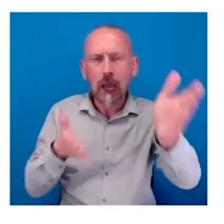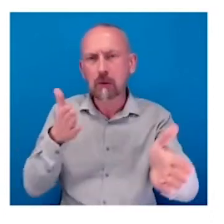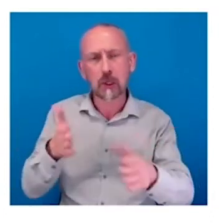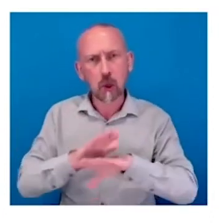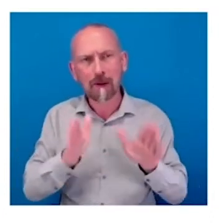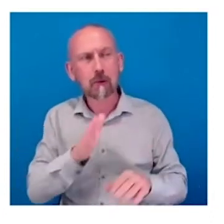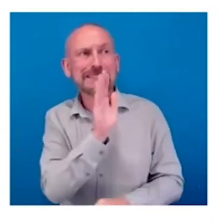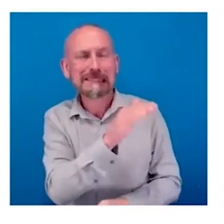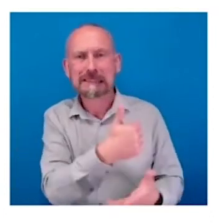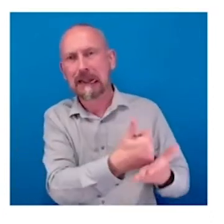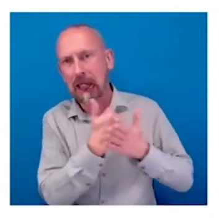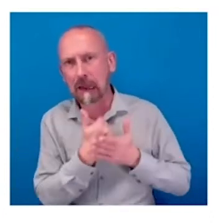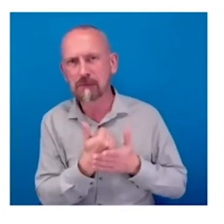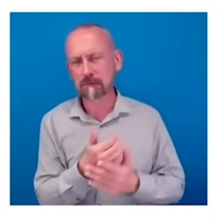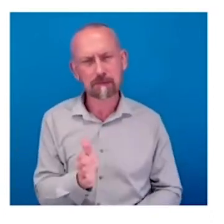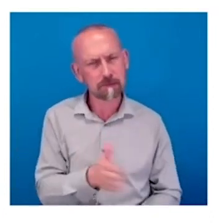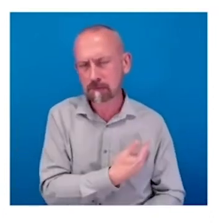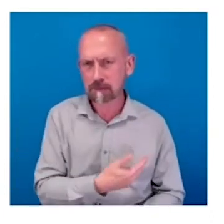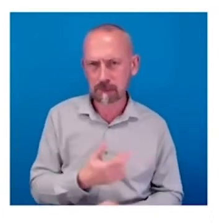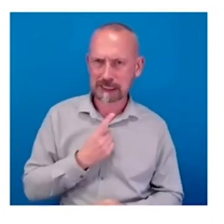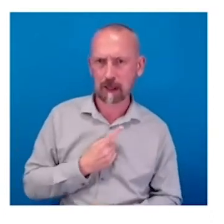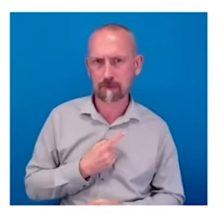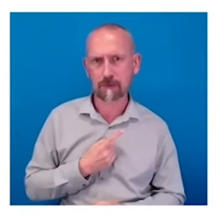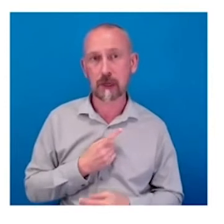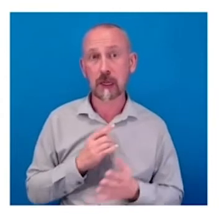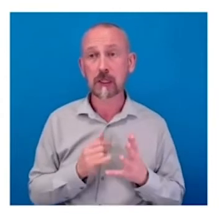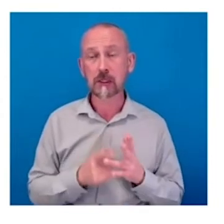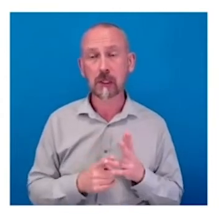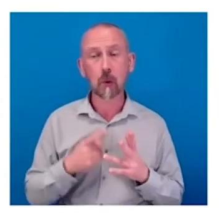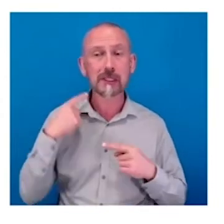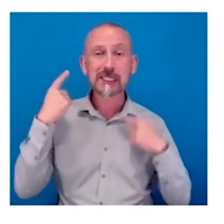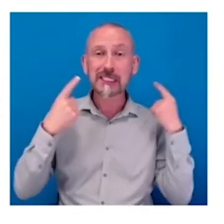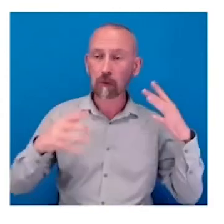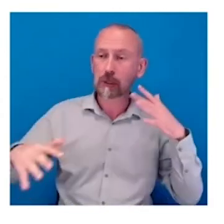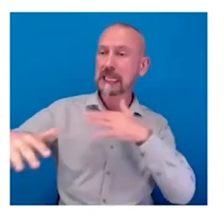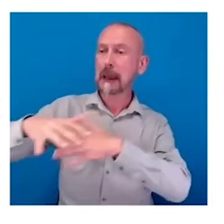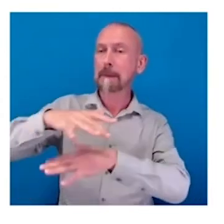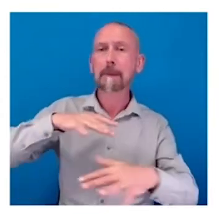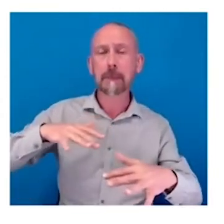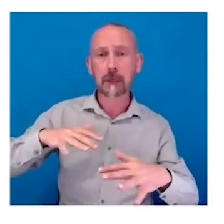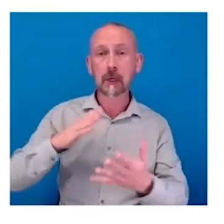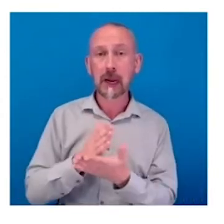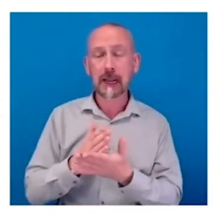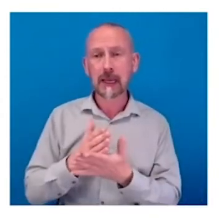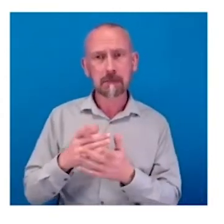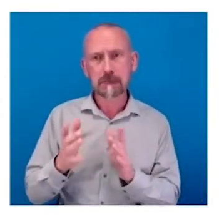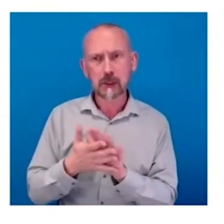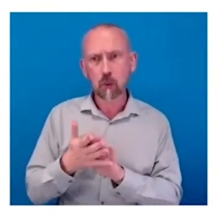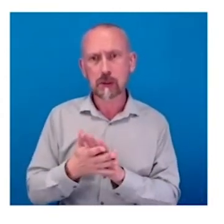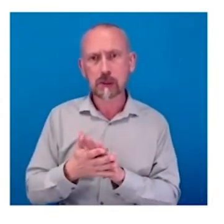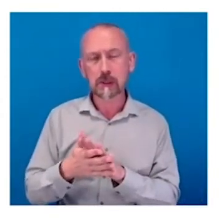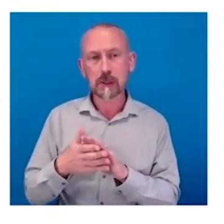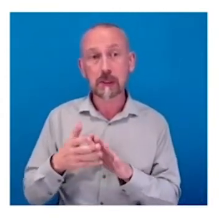else. And the key thing here from a Soundscape point of view is that we moved from being actually quite prescriptive in the guidance that we provided to